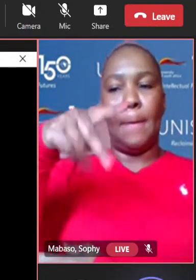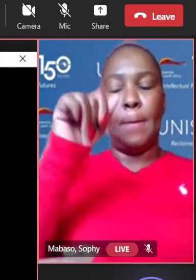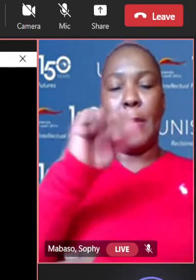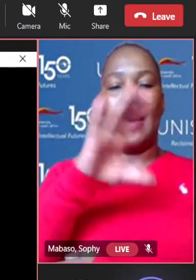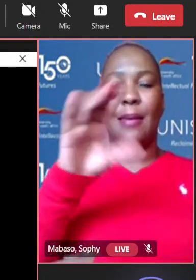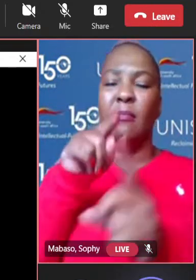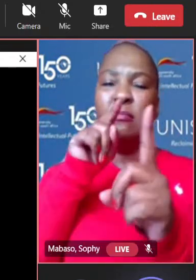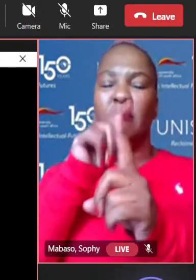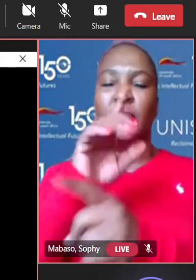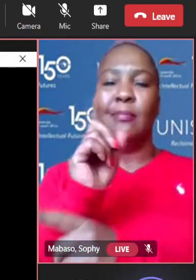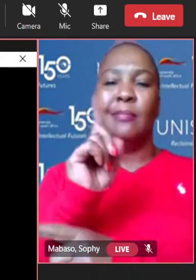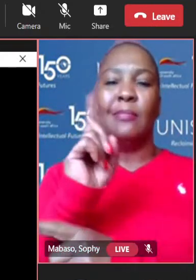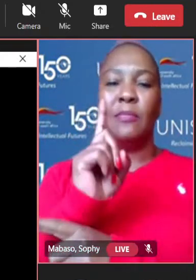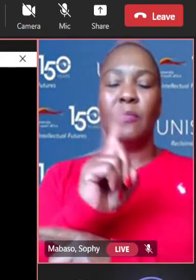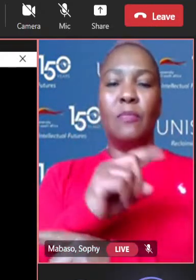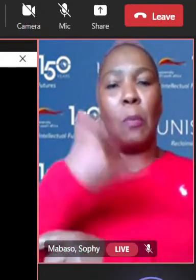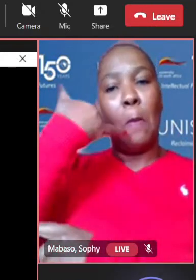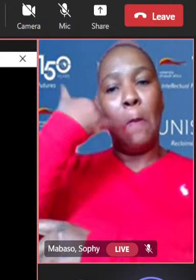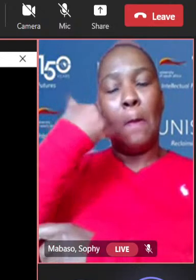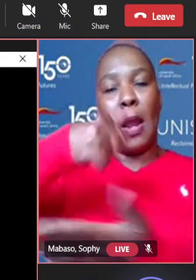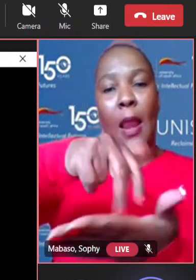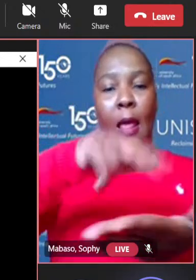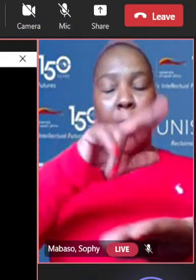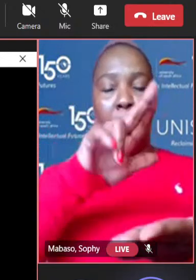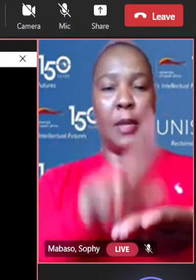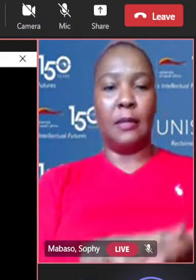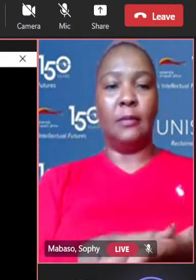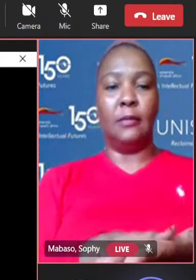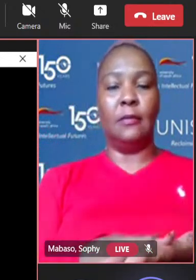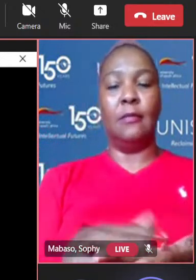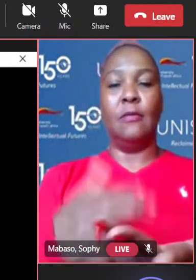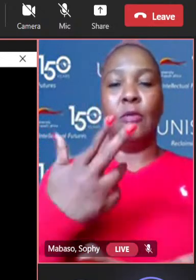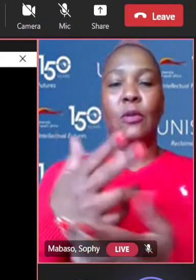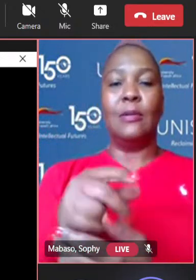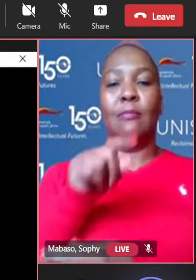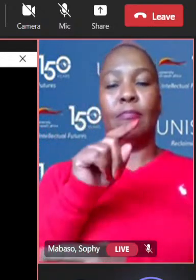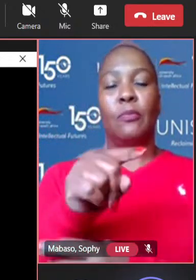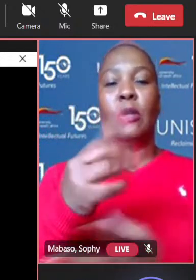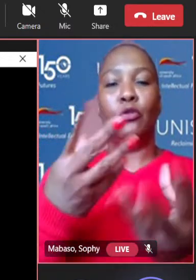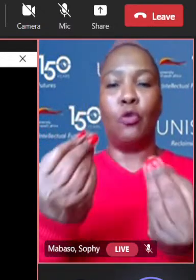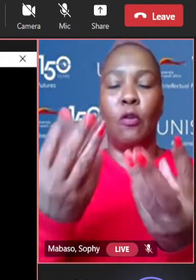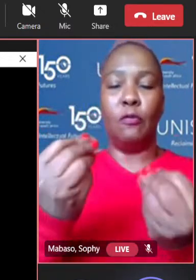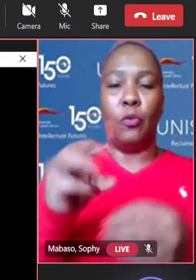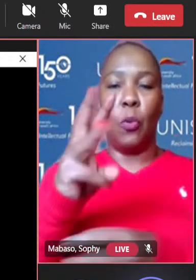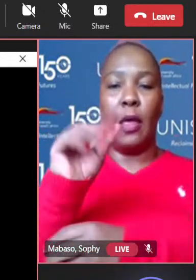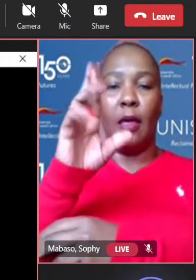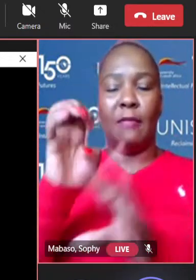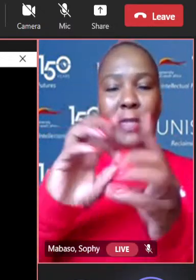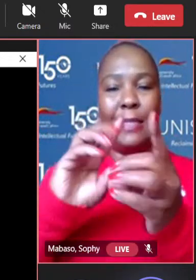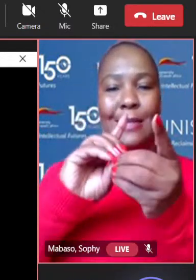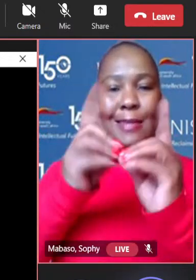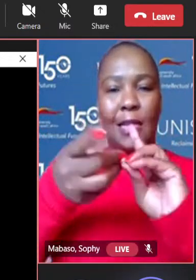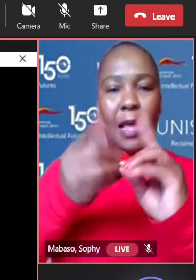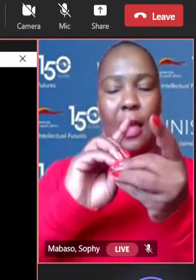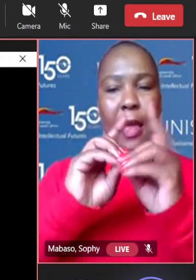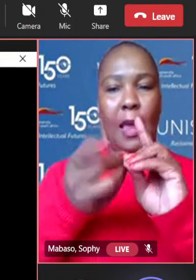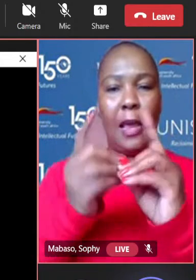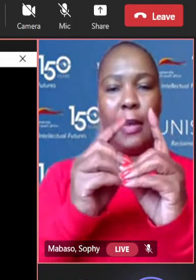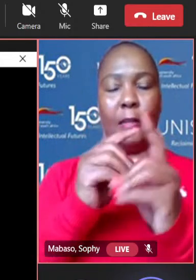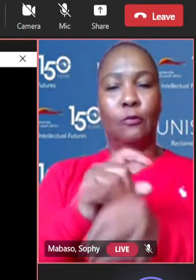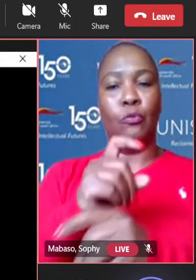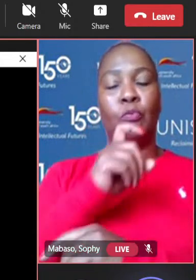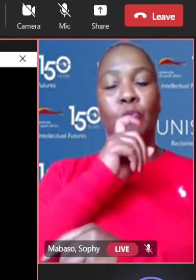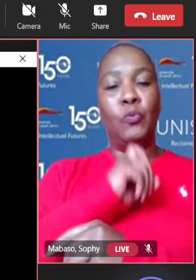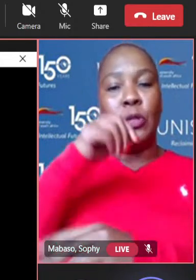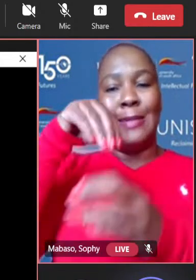a mobile application or mobile app, which is a software application designed to run on smartphones, on